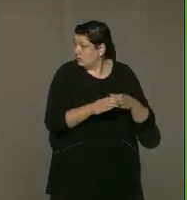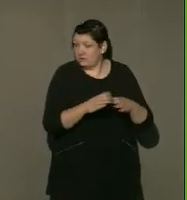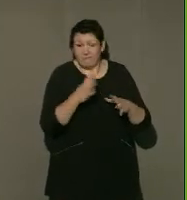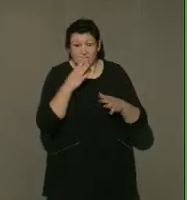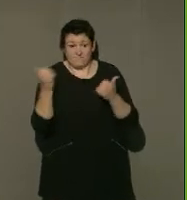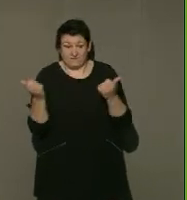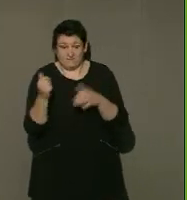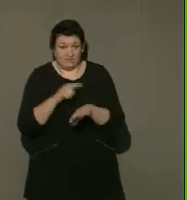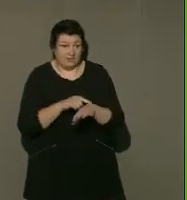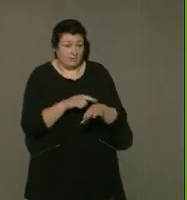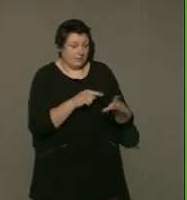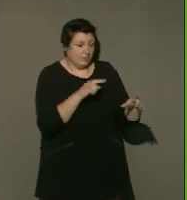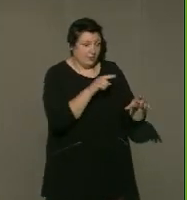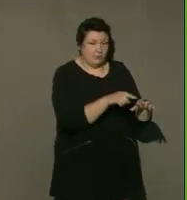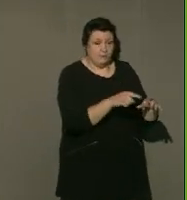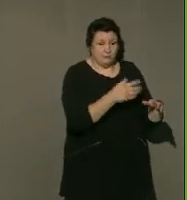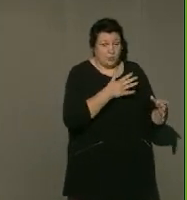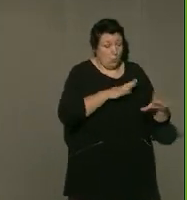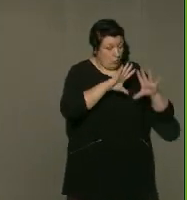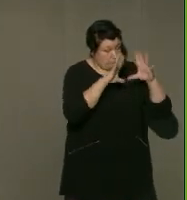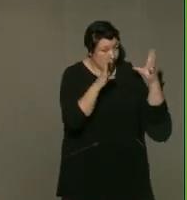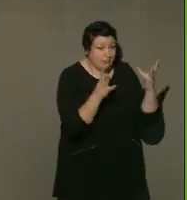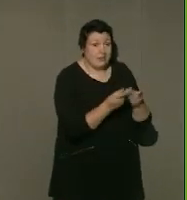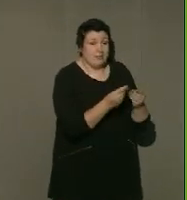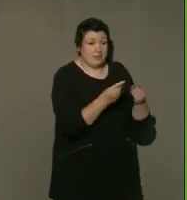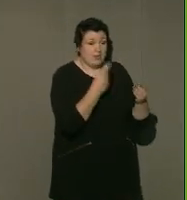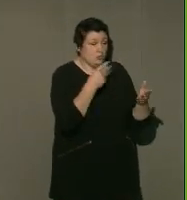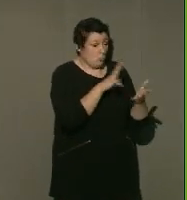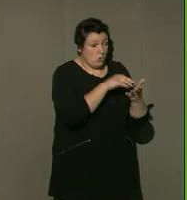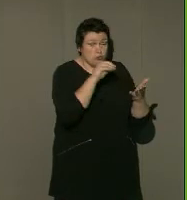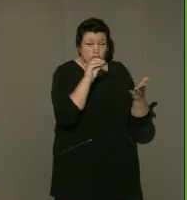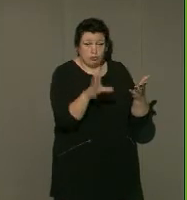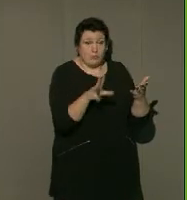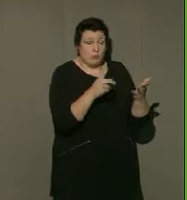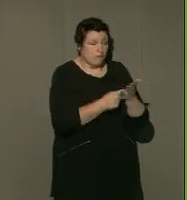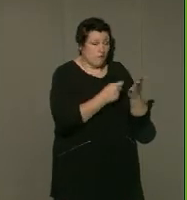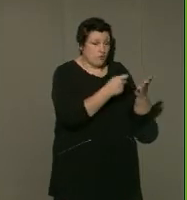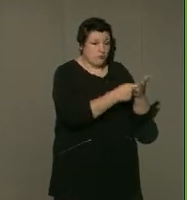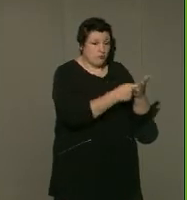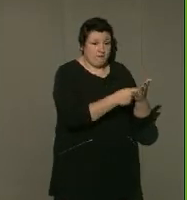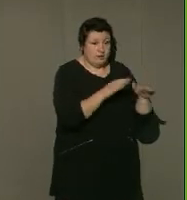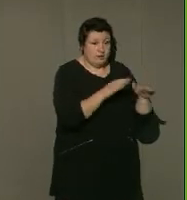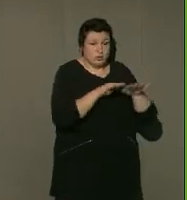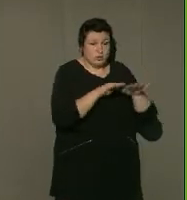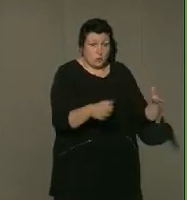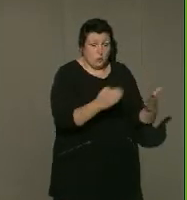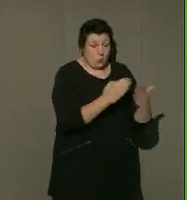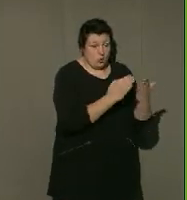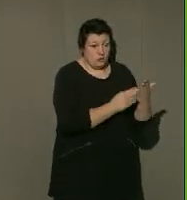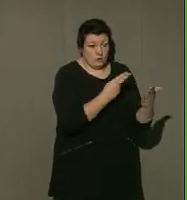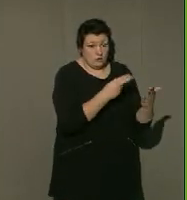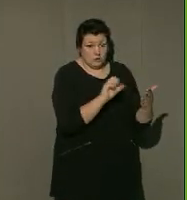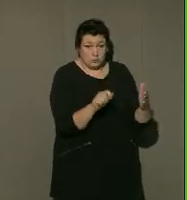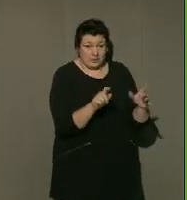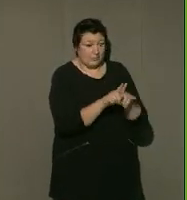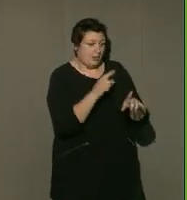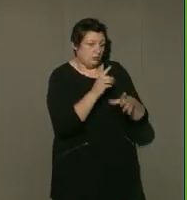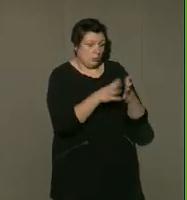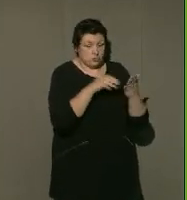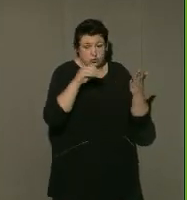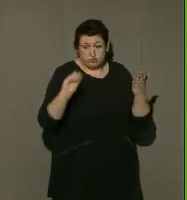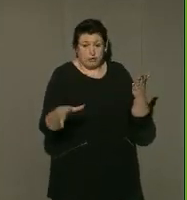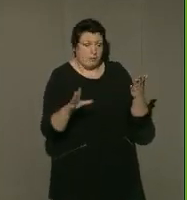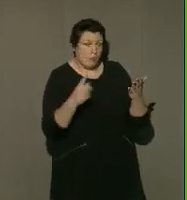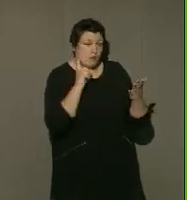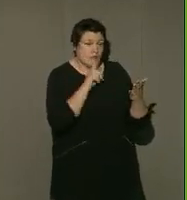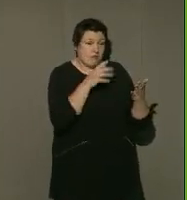is seeks to reply the entire extended. motion with a text that removes the reference to the Equality Act 2010, removes all references to biological sex, except in